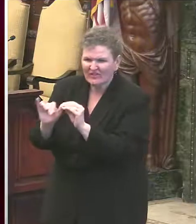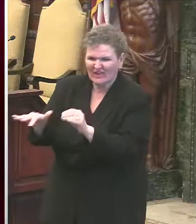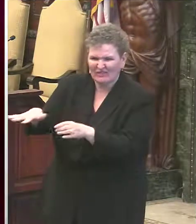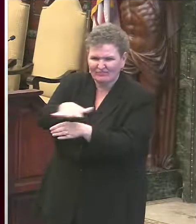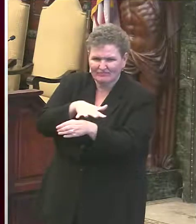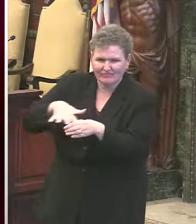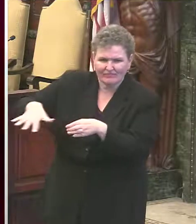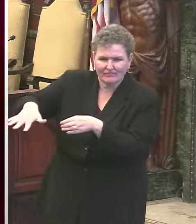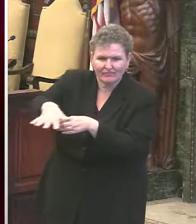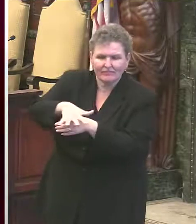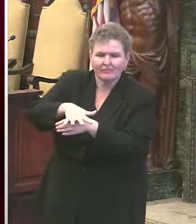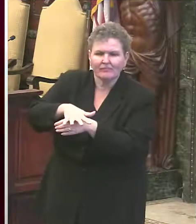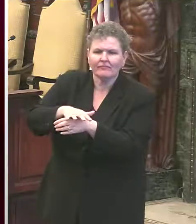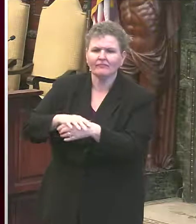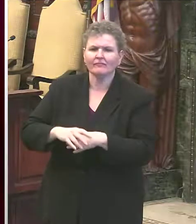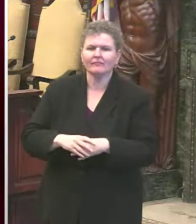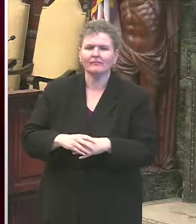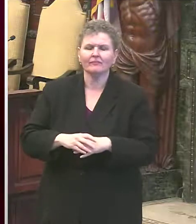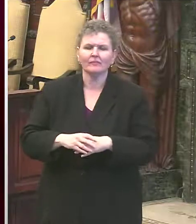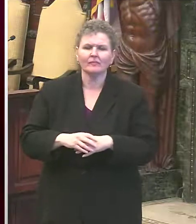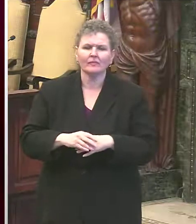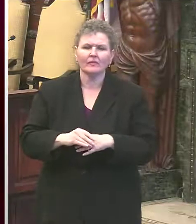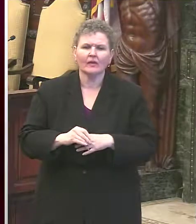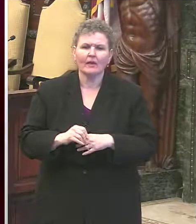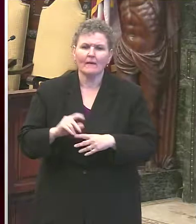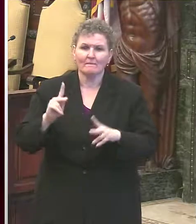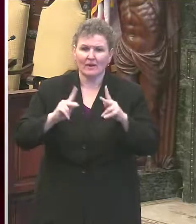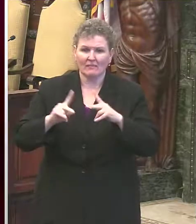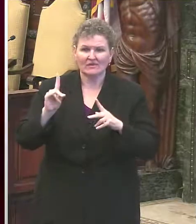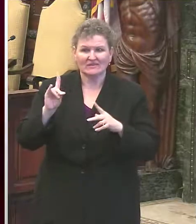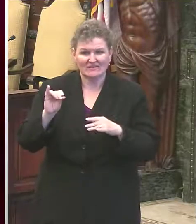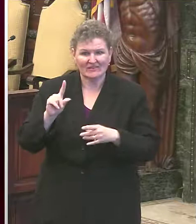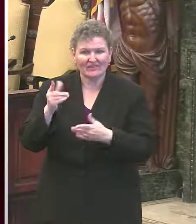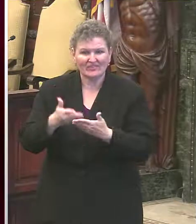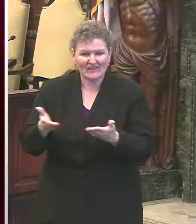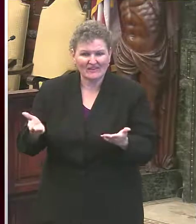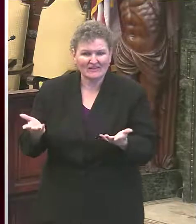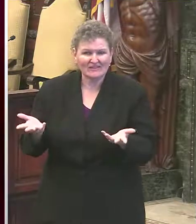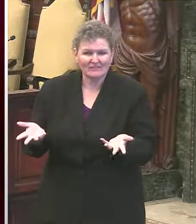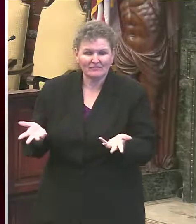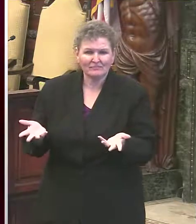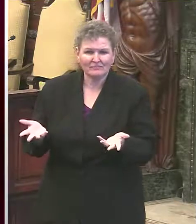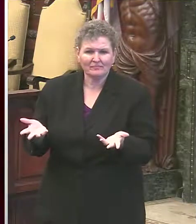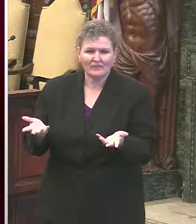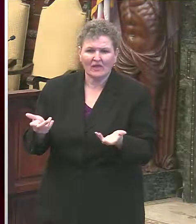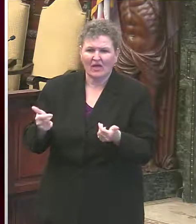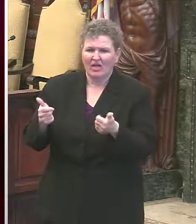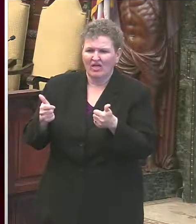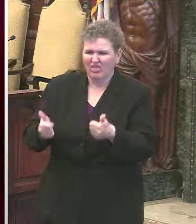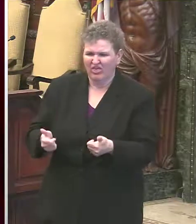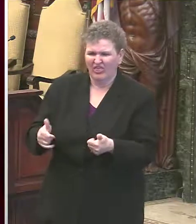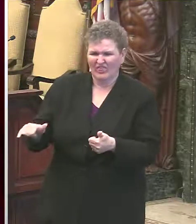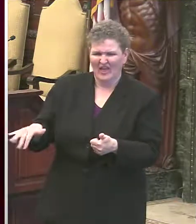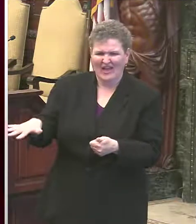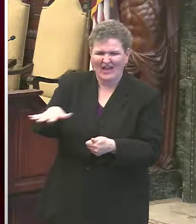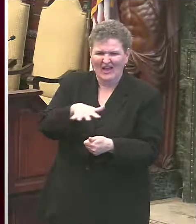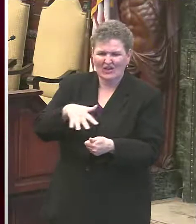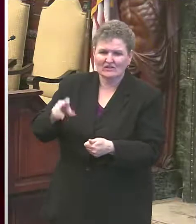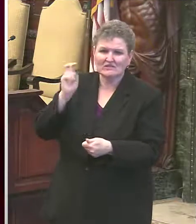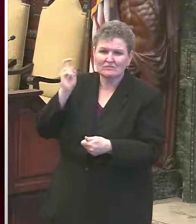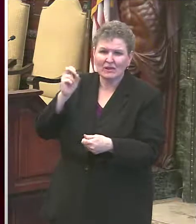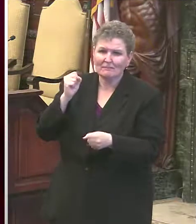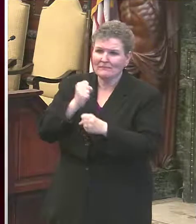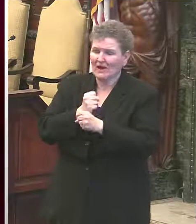doing things in there we hope they wouldn't do, but do anyway. SEPTA, I think, has made the right decision as long as it doesn't go on